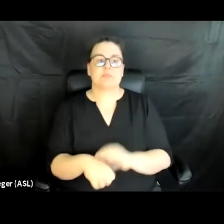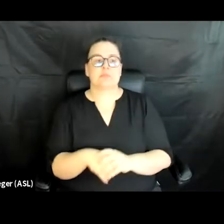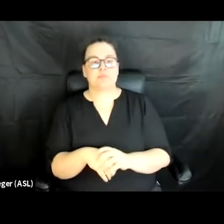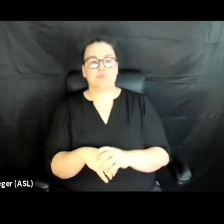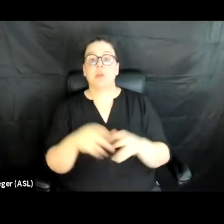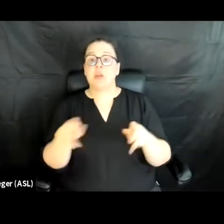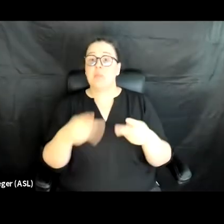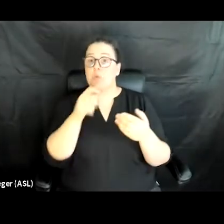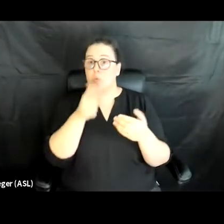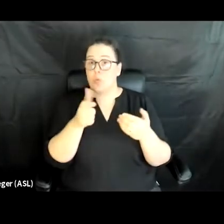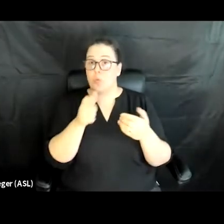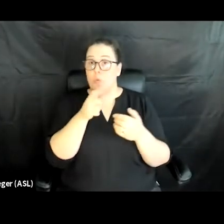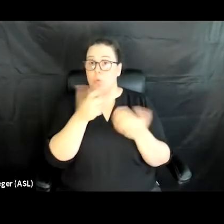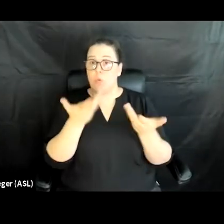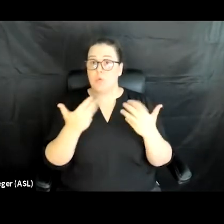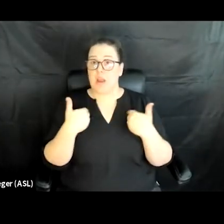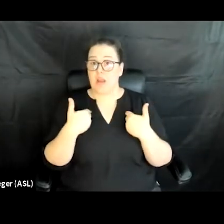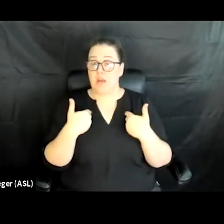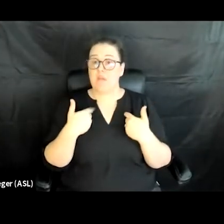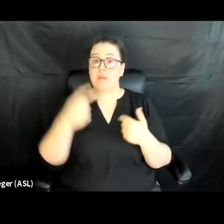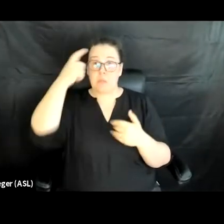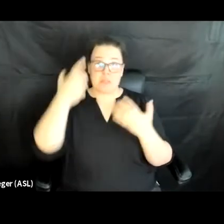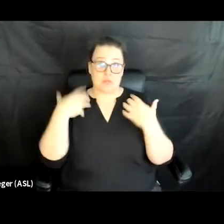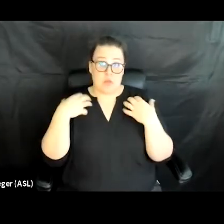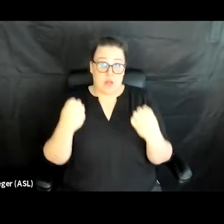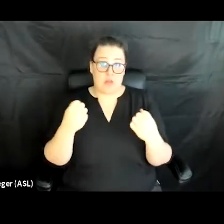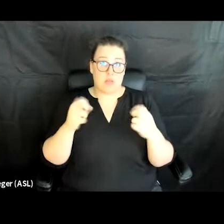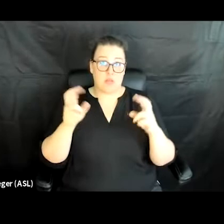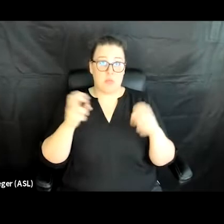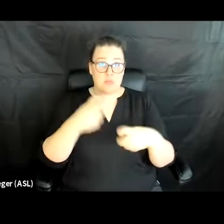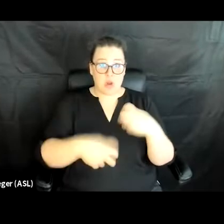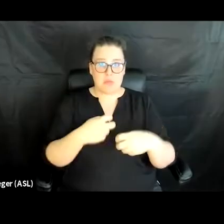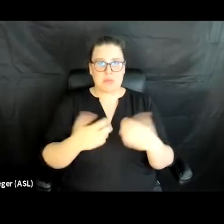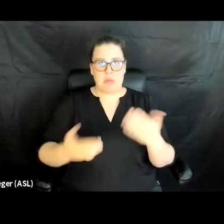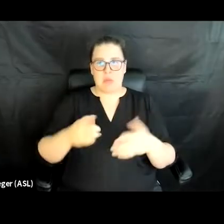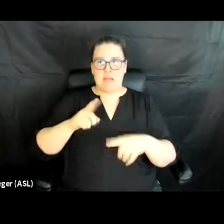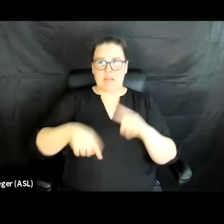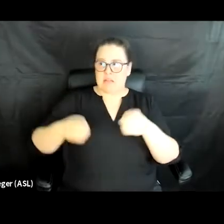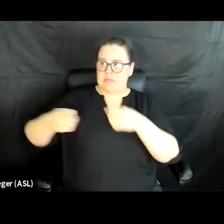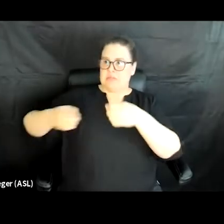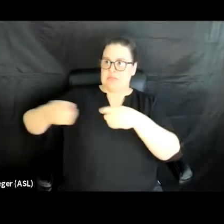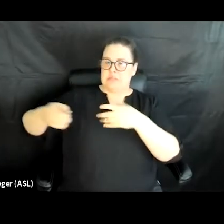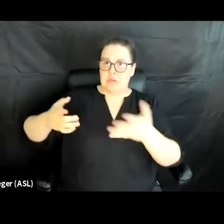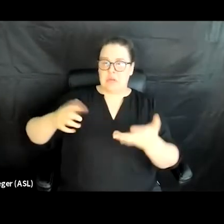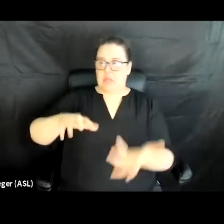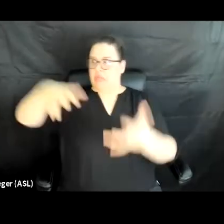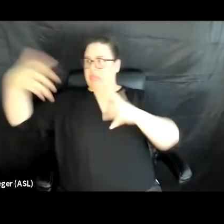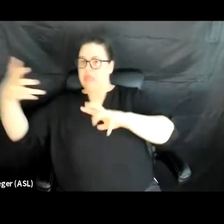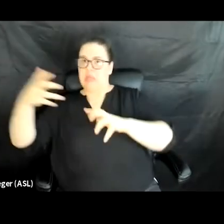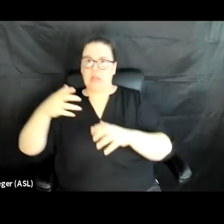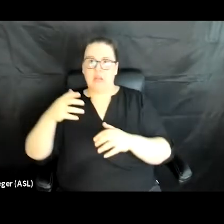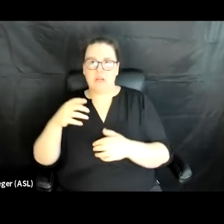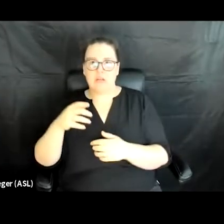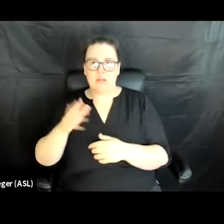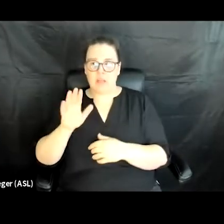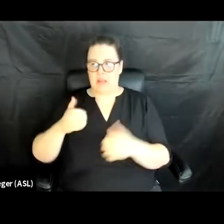with pre-existing mental health conditions may have more difficulty handling disruptions to daily life that have accompanied the pandemic. So that's the